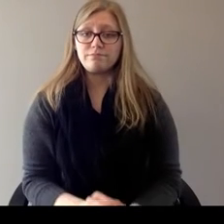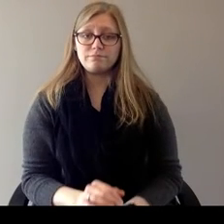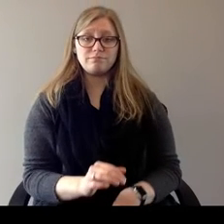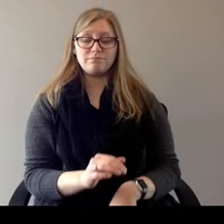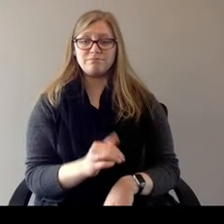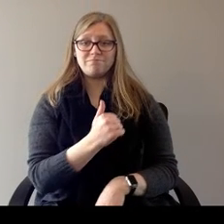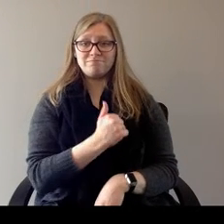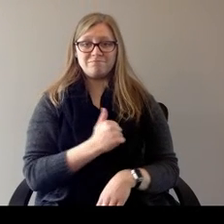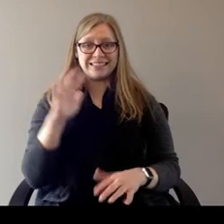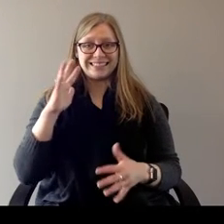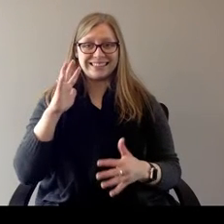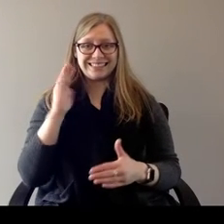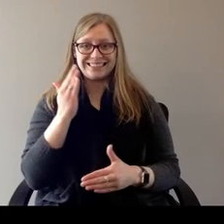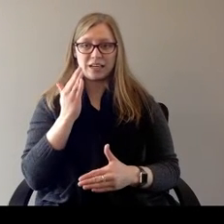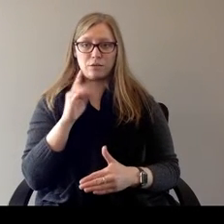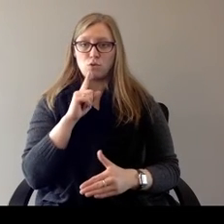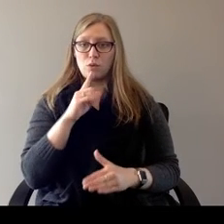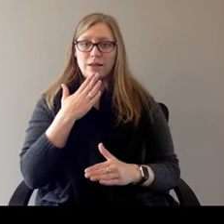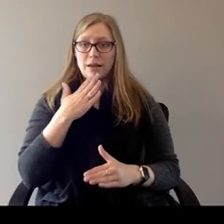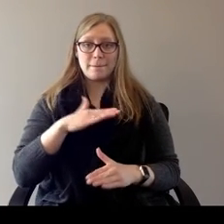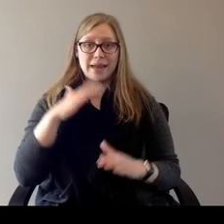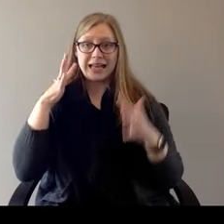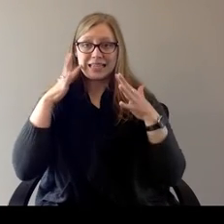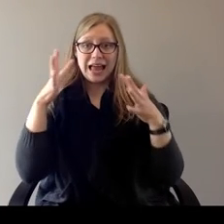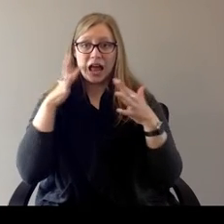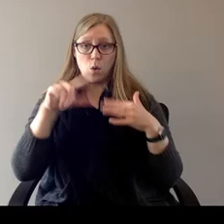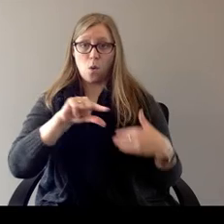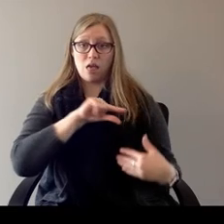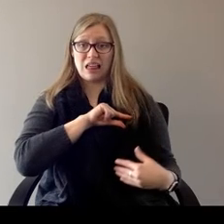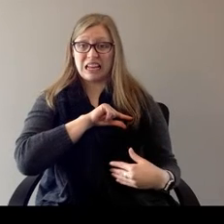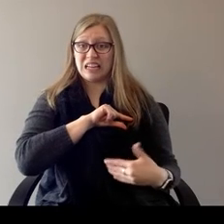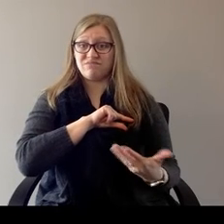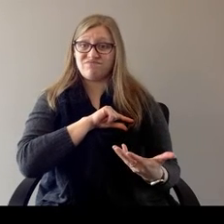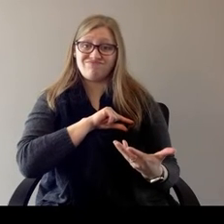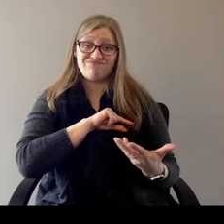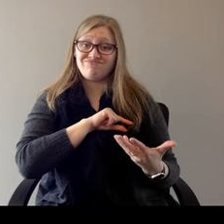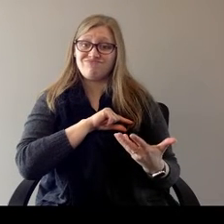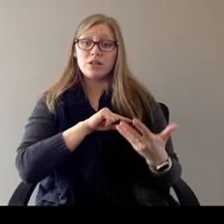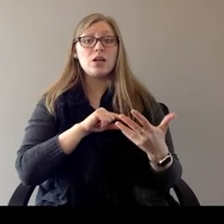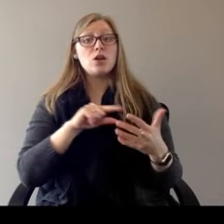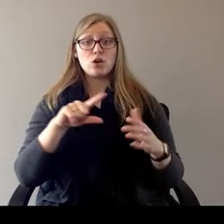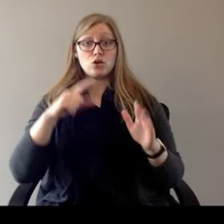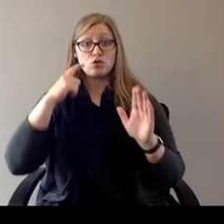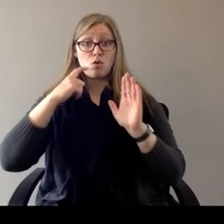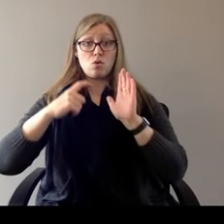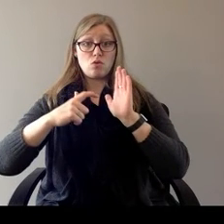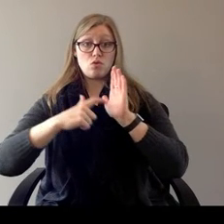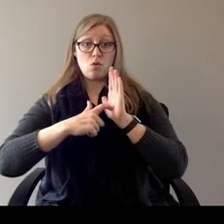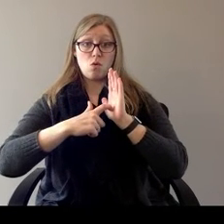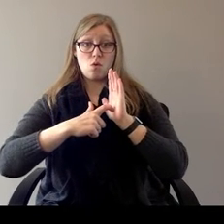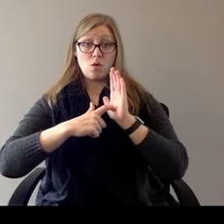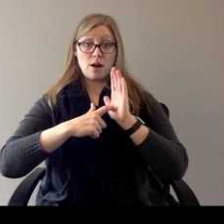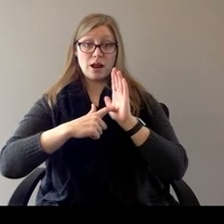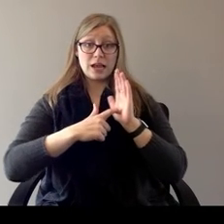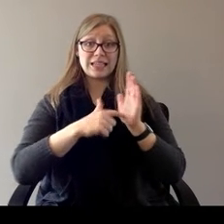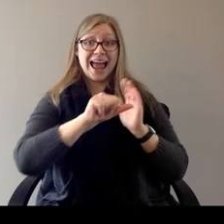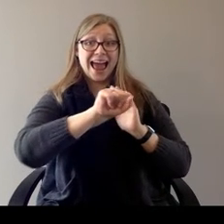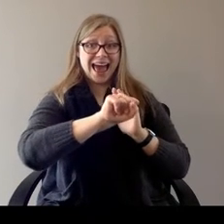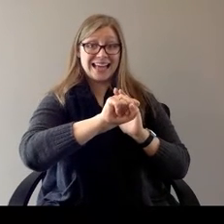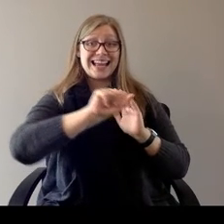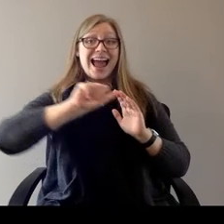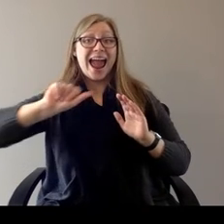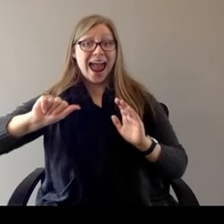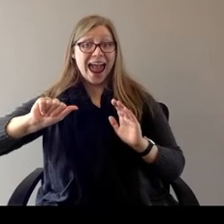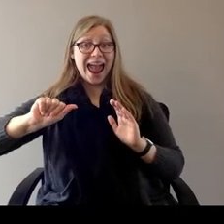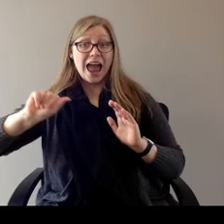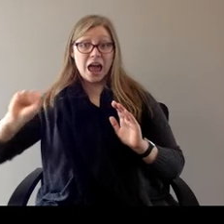between. Notice that when we write side angle side, that A comes between the two S's. And so it's really important